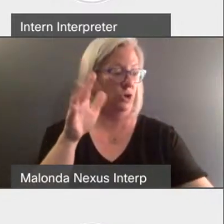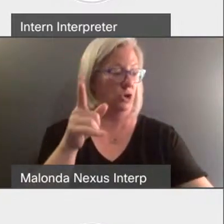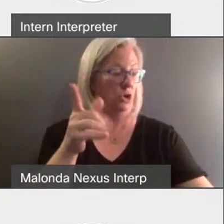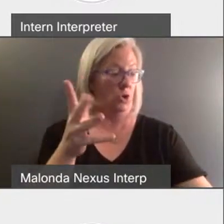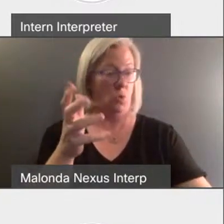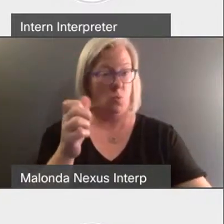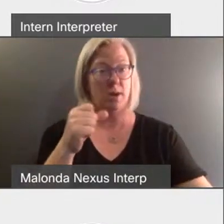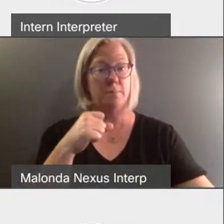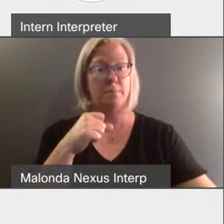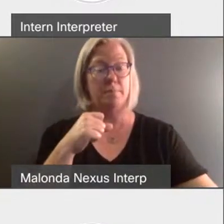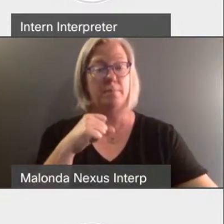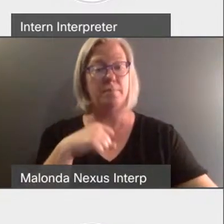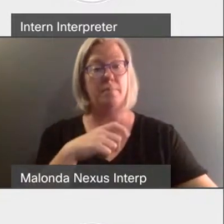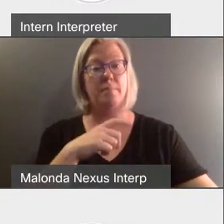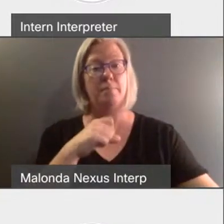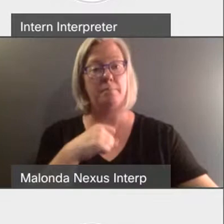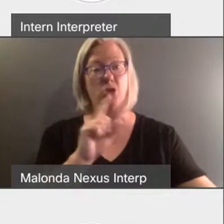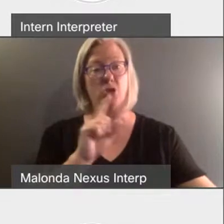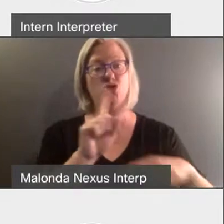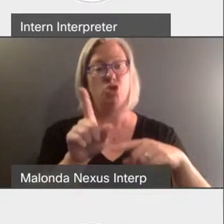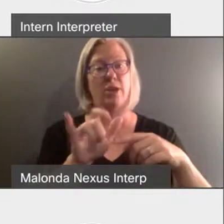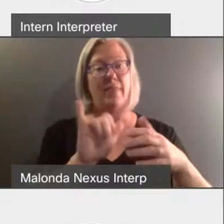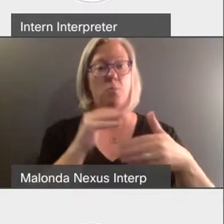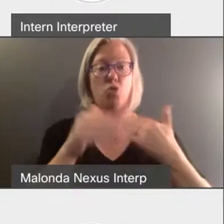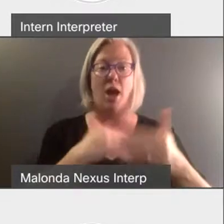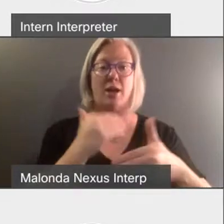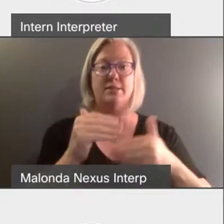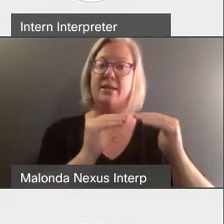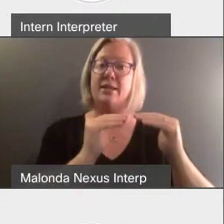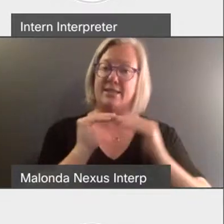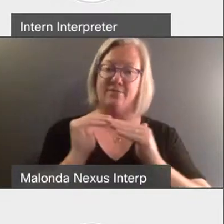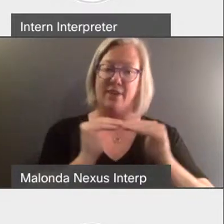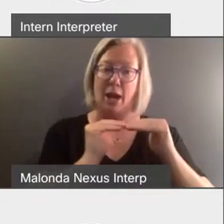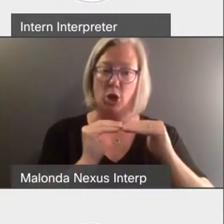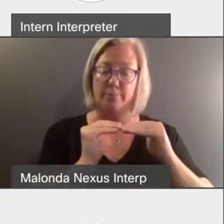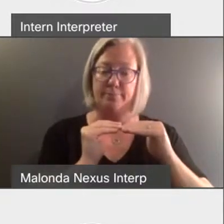make sure that this process is fairly